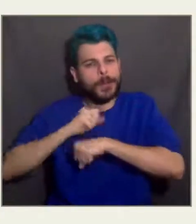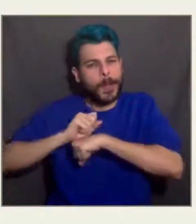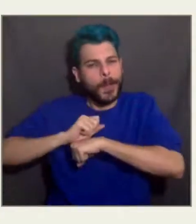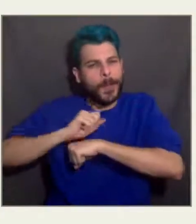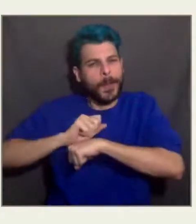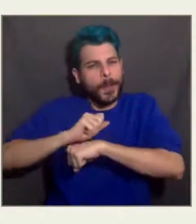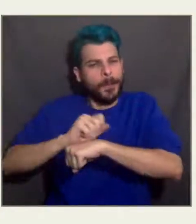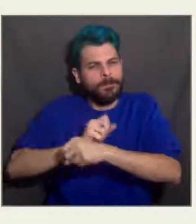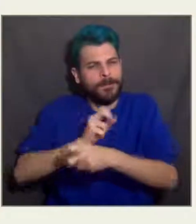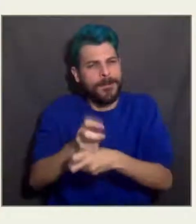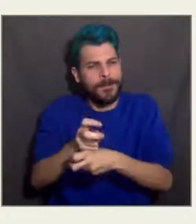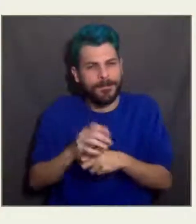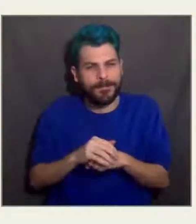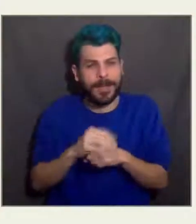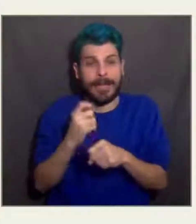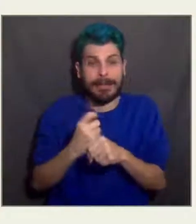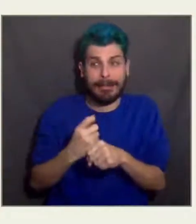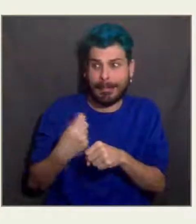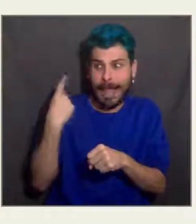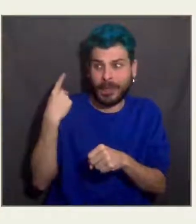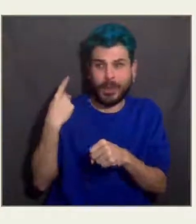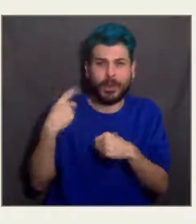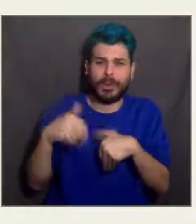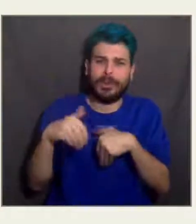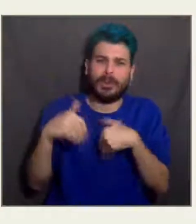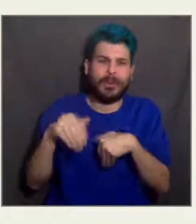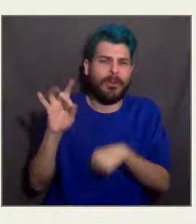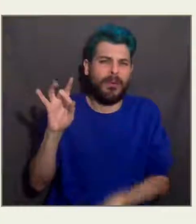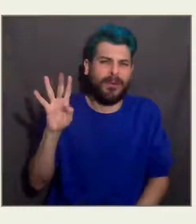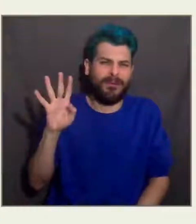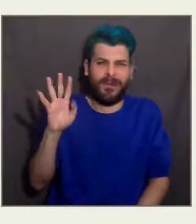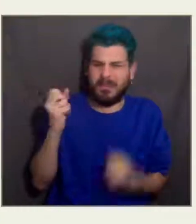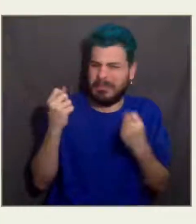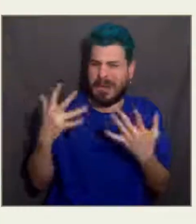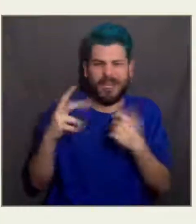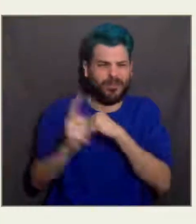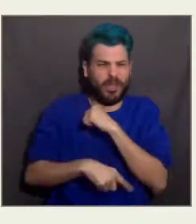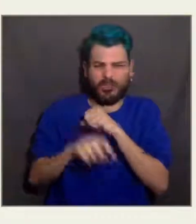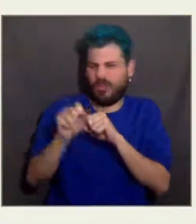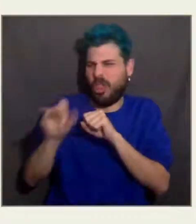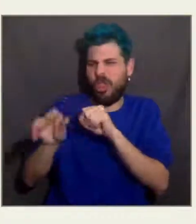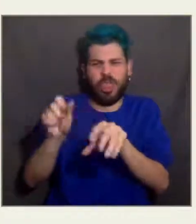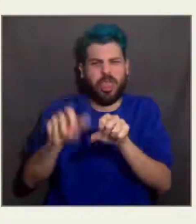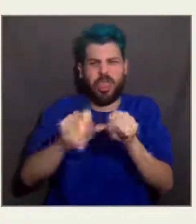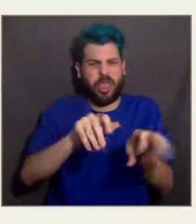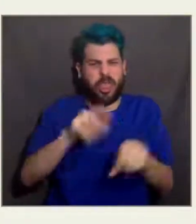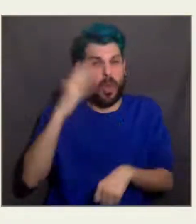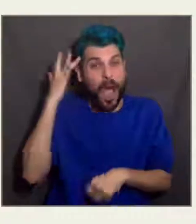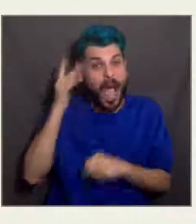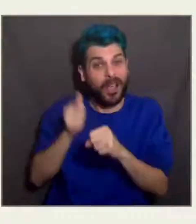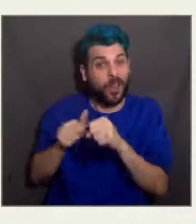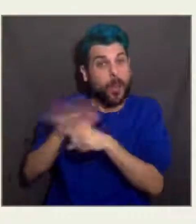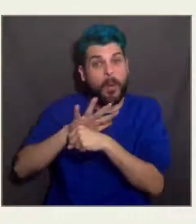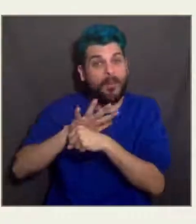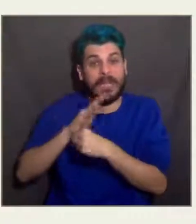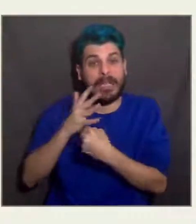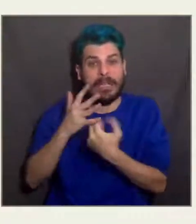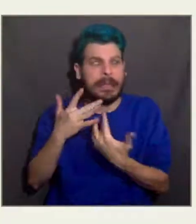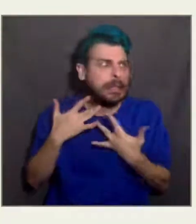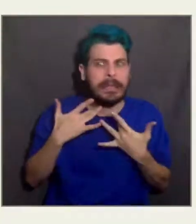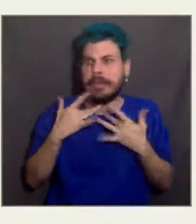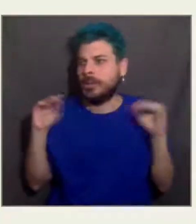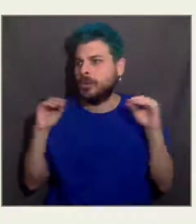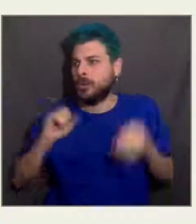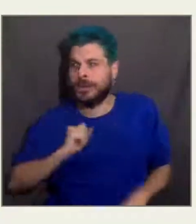Last year started poorly for dumped or abandoned garbage in this region. Because of the pandemic, we found ourselves without crews to do